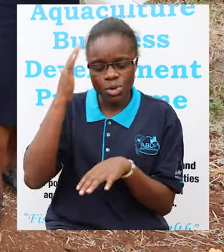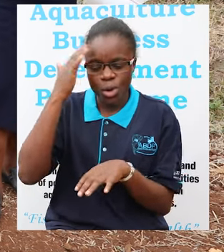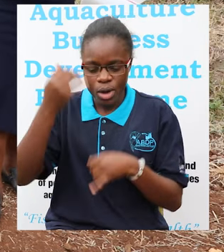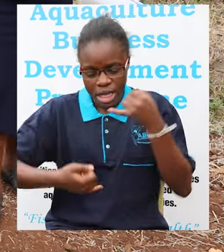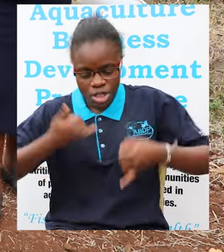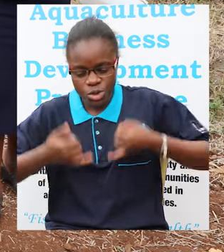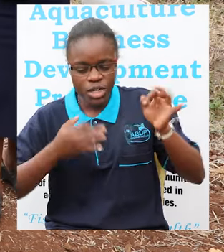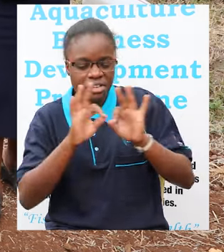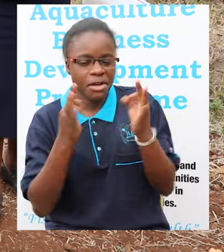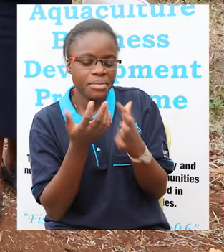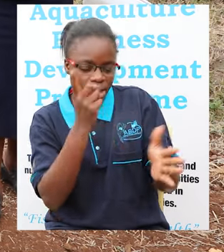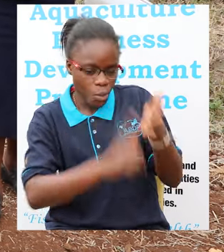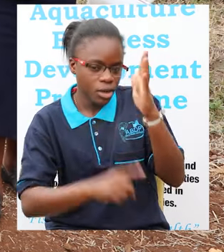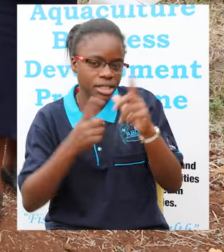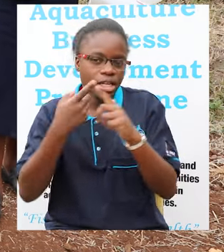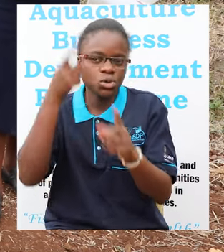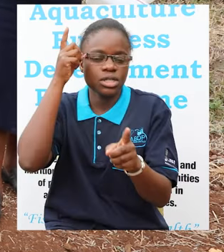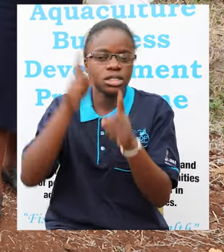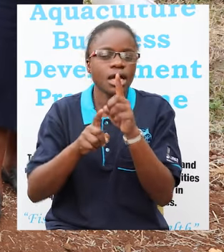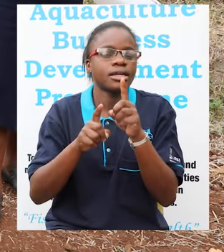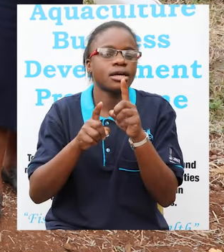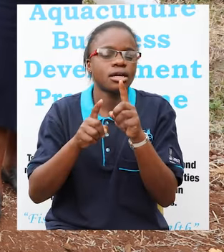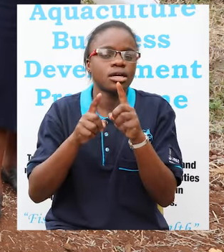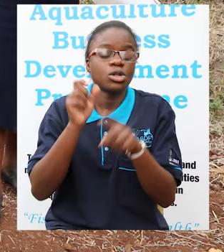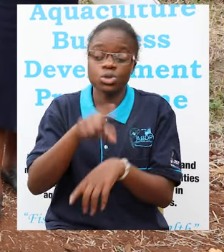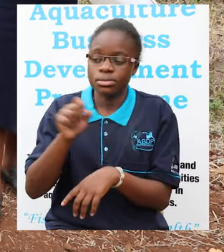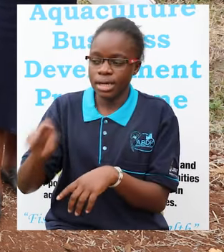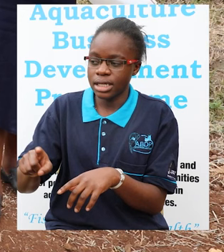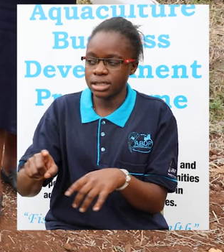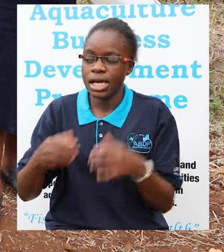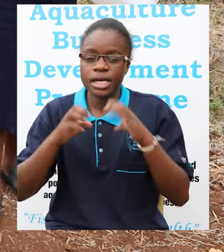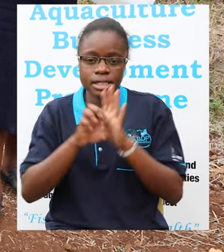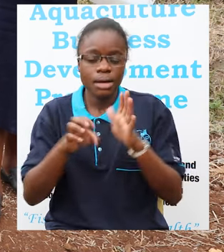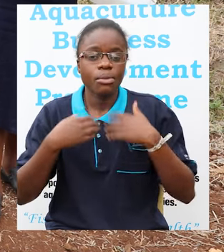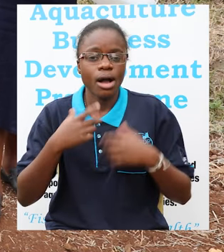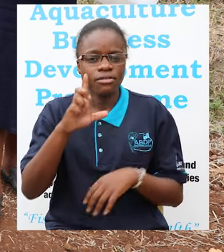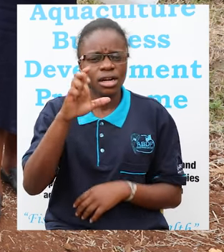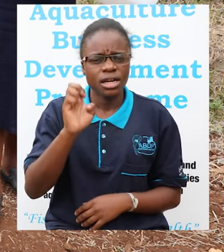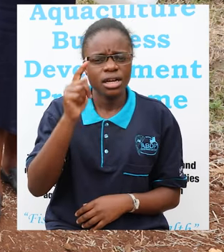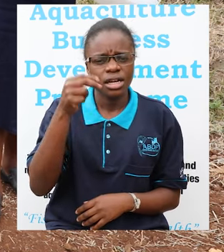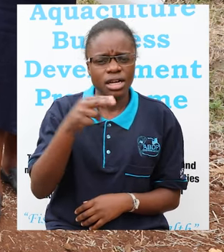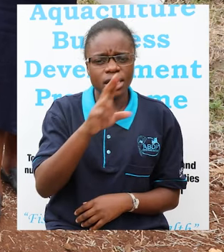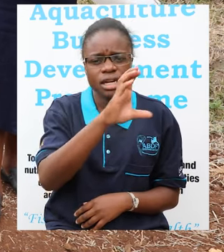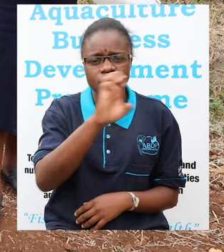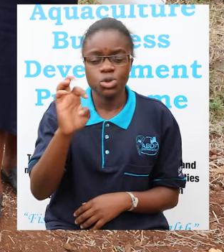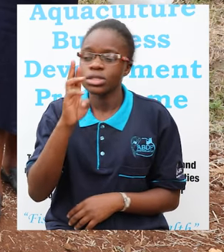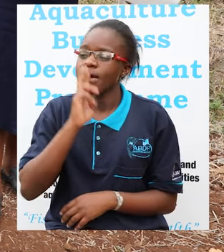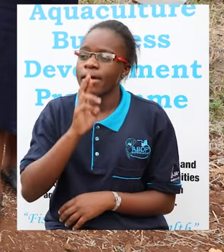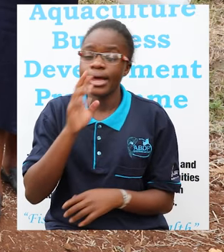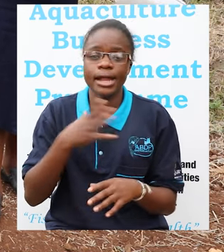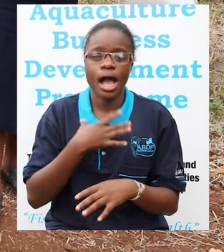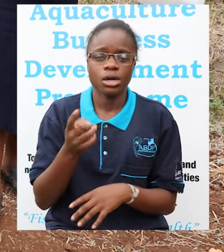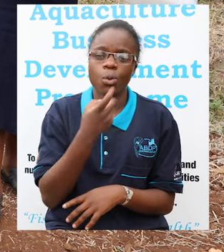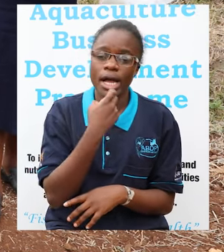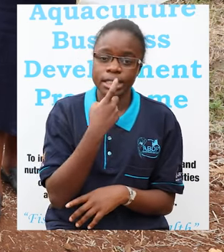particular one has the curly kales, it has spinach, and it has the lettuce, both red and white. So we can have our salads, we can